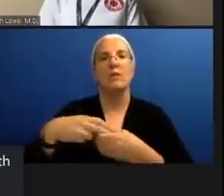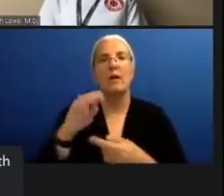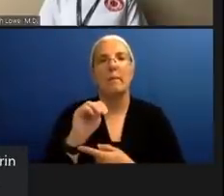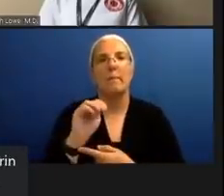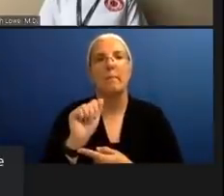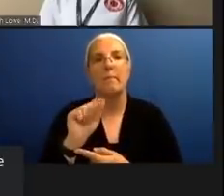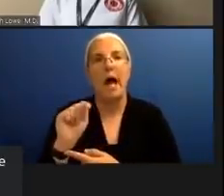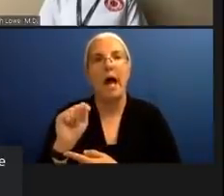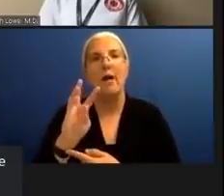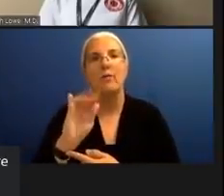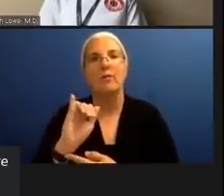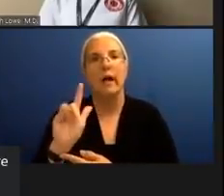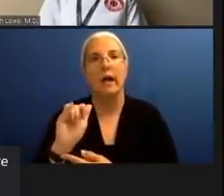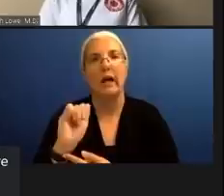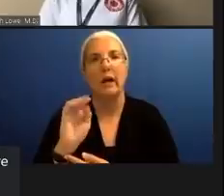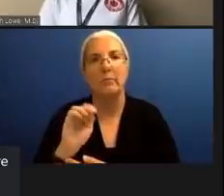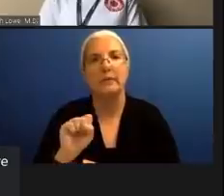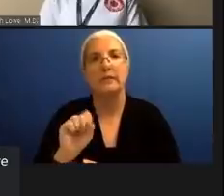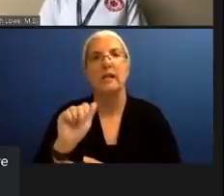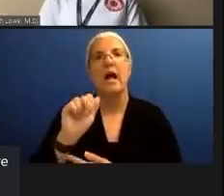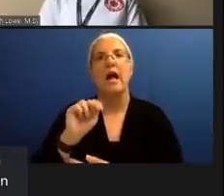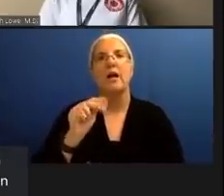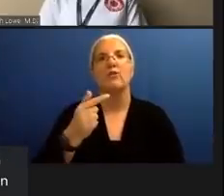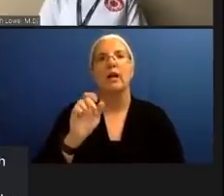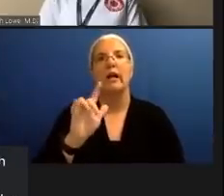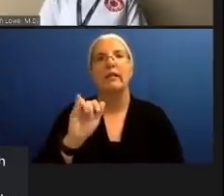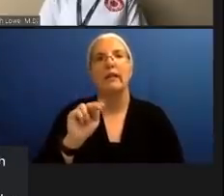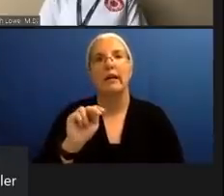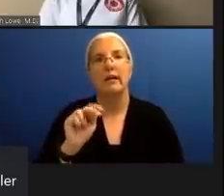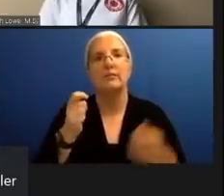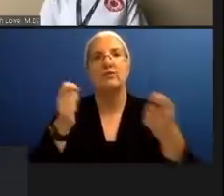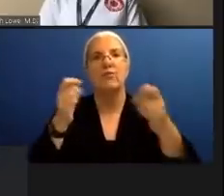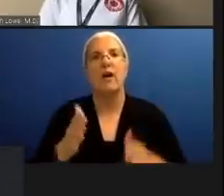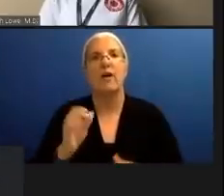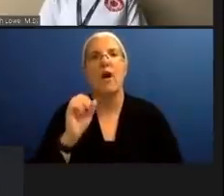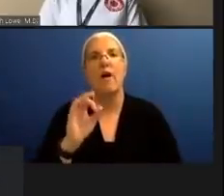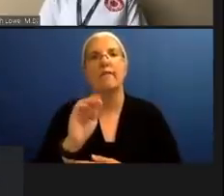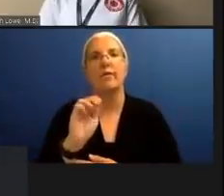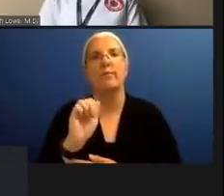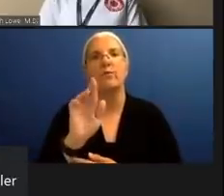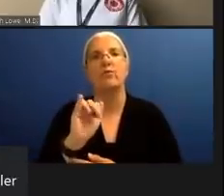David Miller, an infectious diseases practitioner at Kaiser Permanente, and